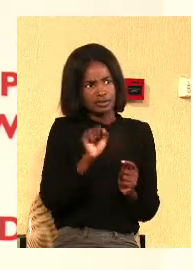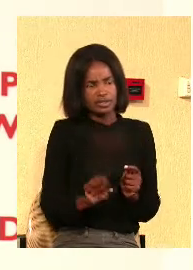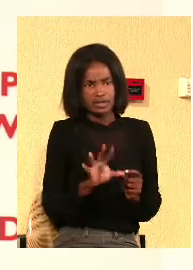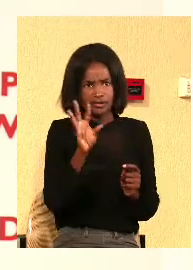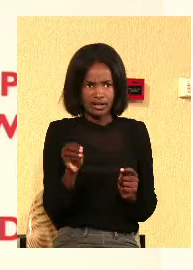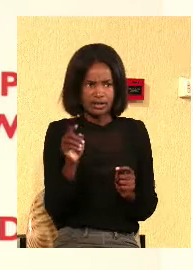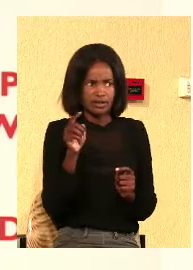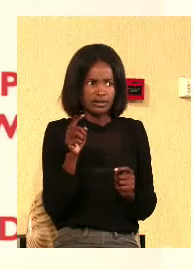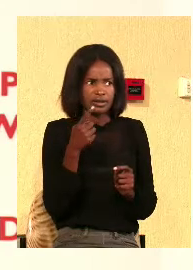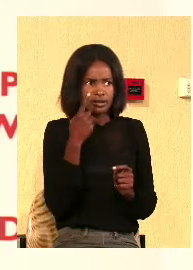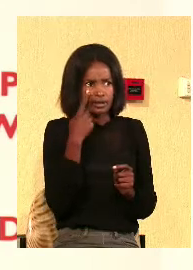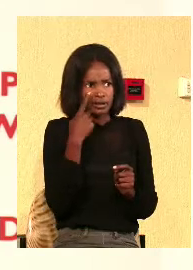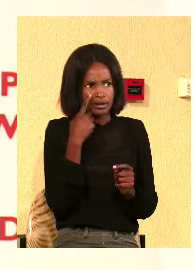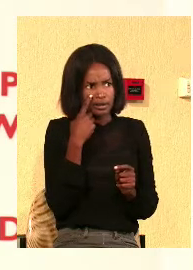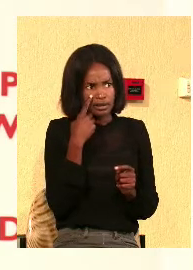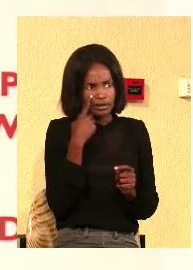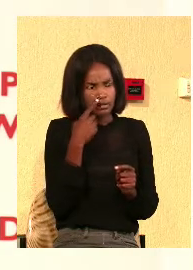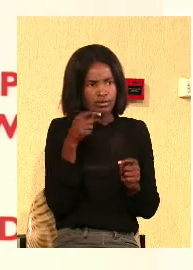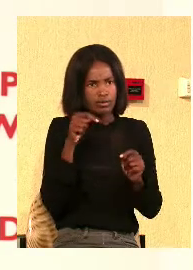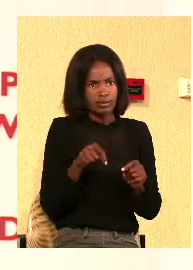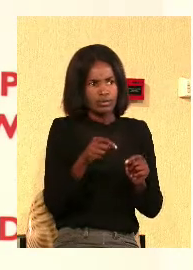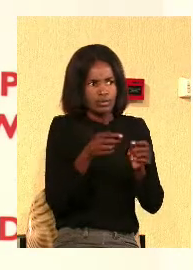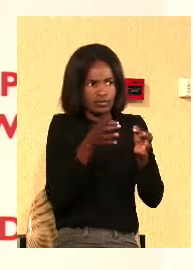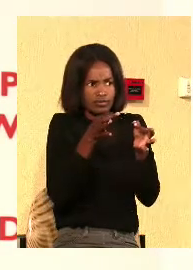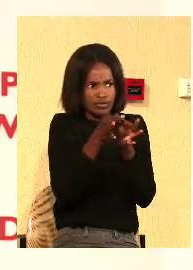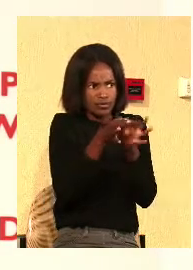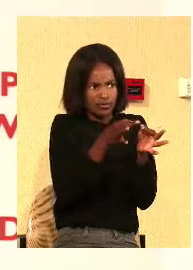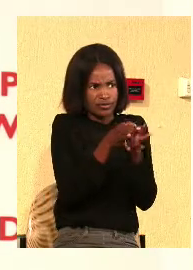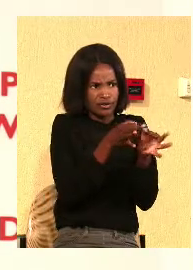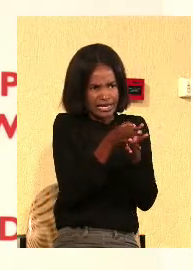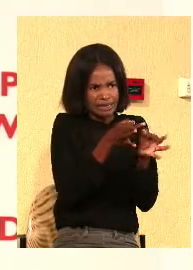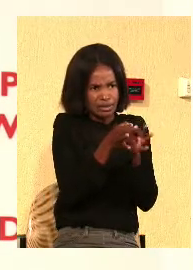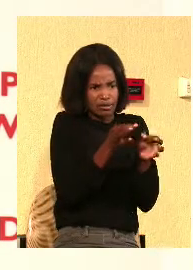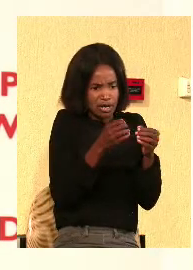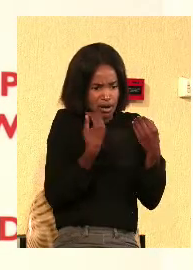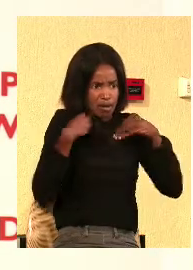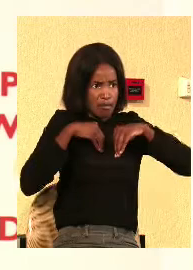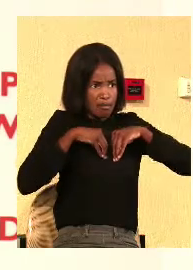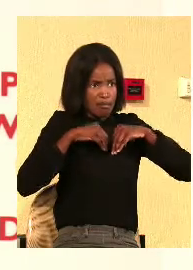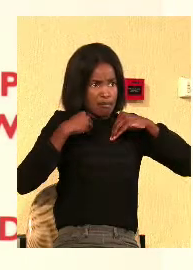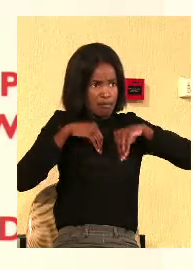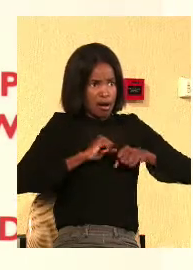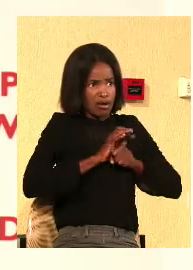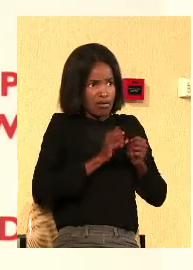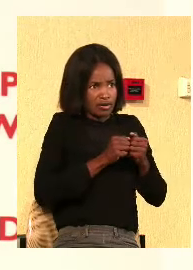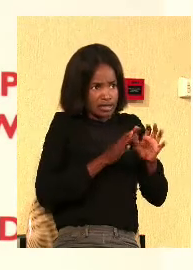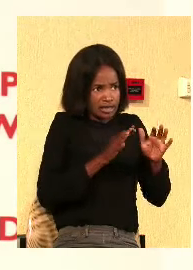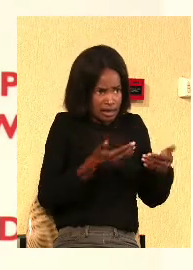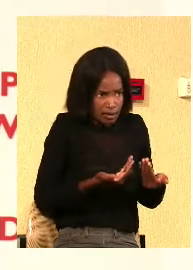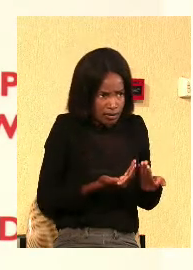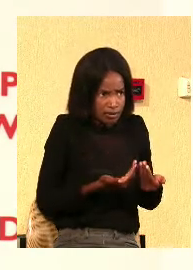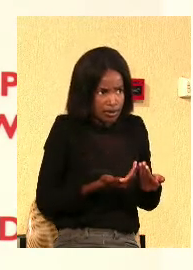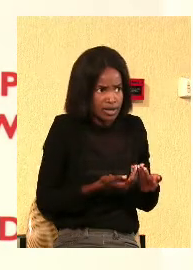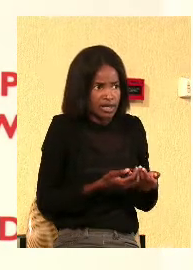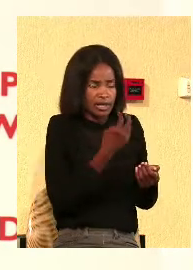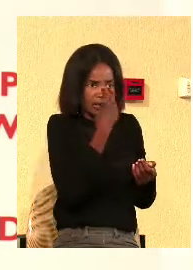Karim, and Mr. Pillay, who did this modeling, very outstanding scientists. If you look at two of those slides,